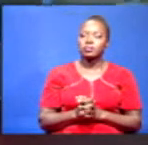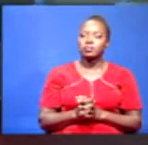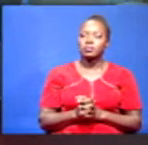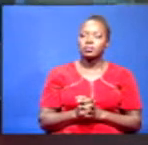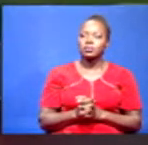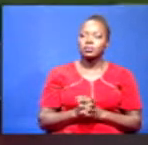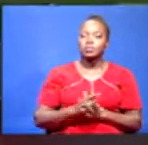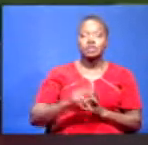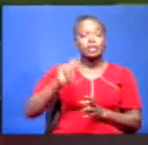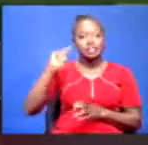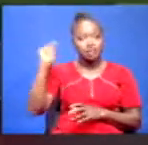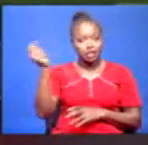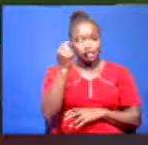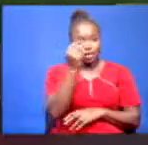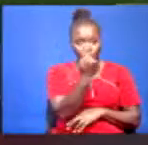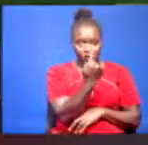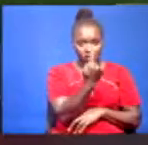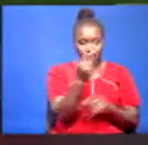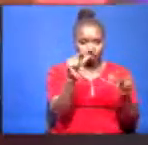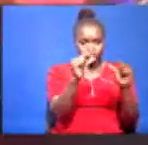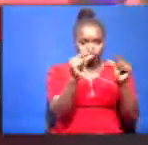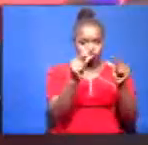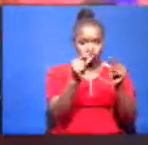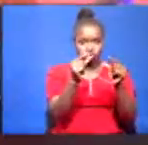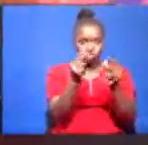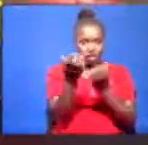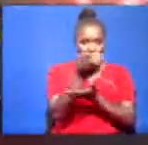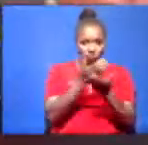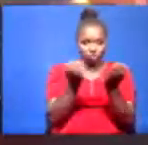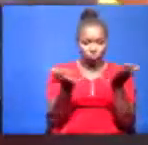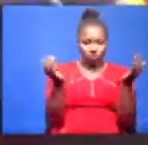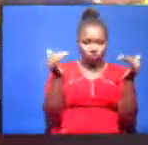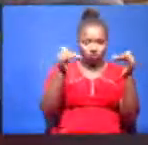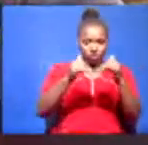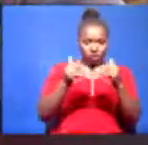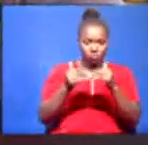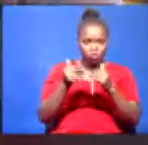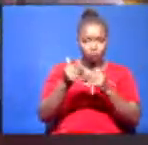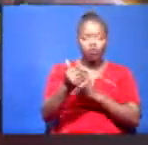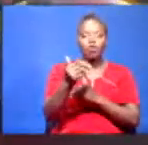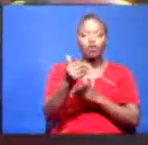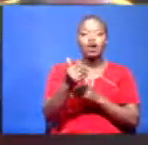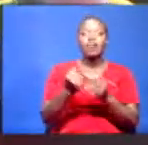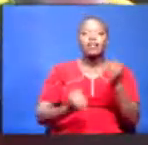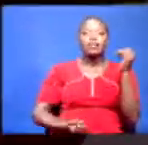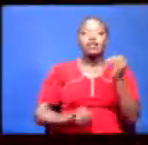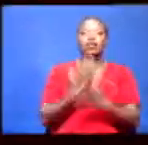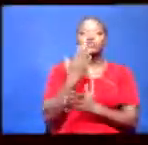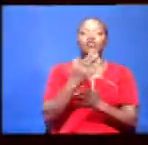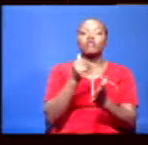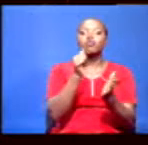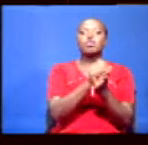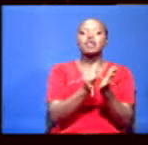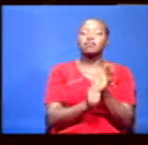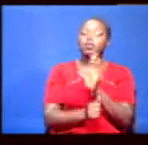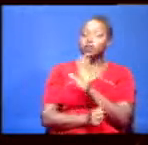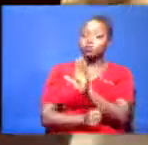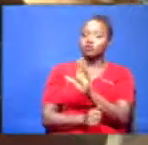Kenya Kwanza Coalition intensifies economic forums ahead of the launch of its manifesto.